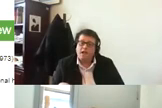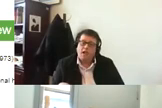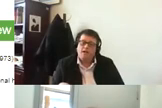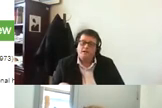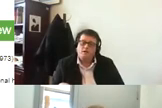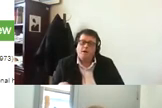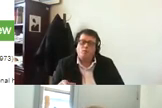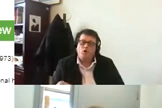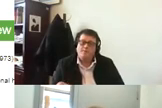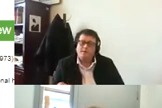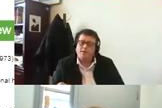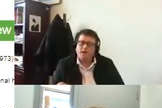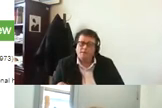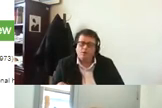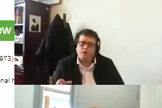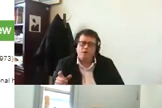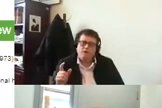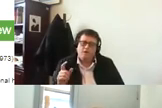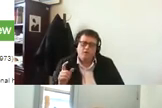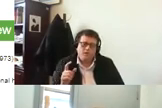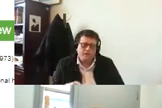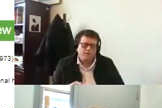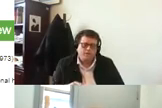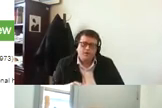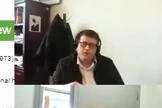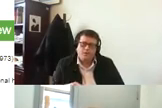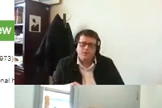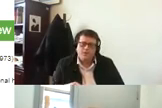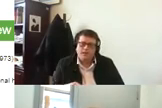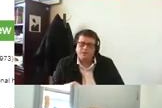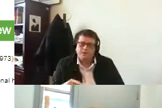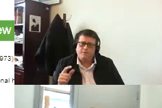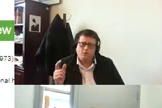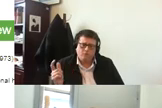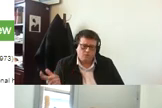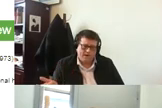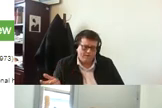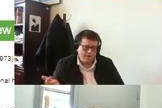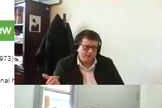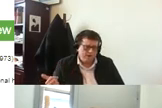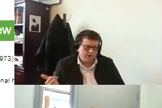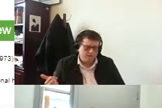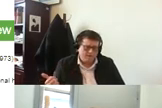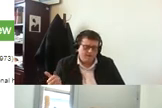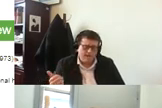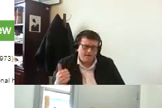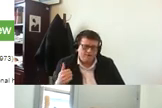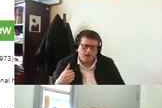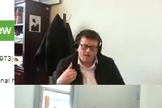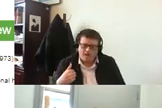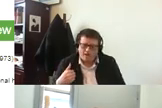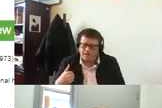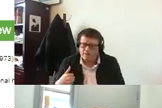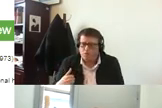capacity. So if I'm worried about my neighbor, or I think there's something going on with a relative or whatever, it's not